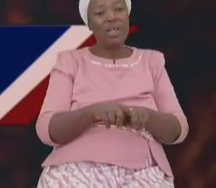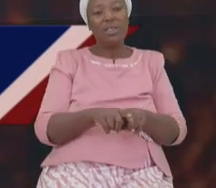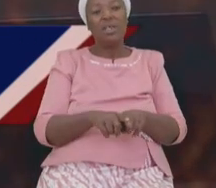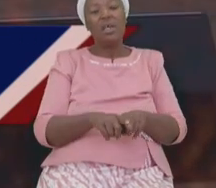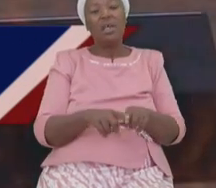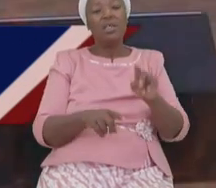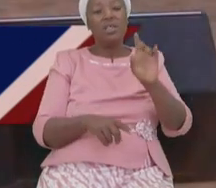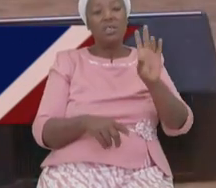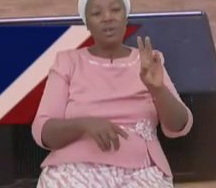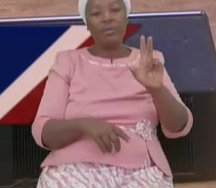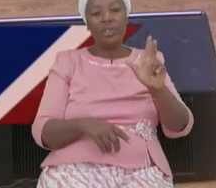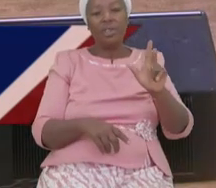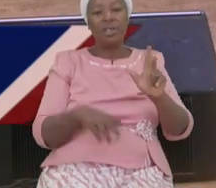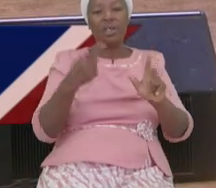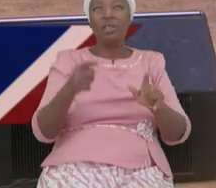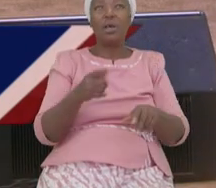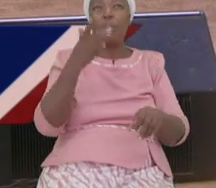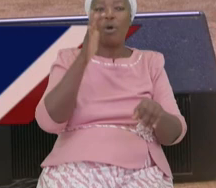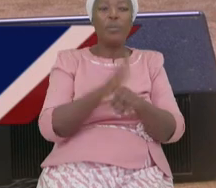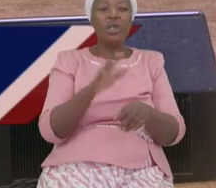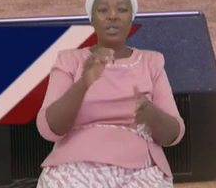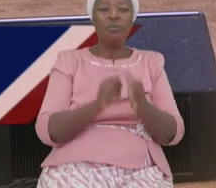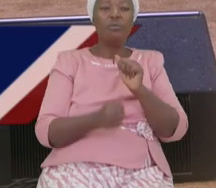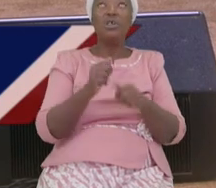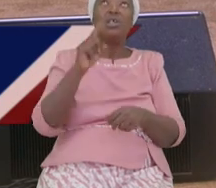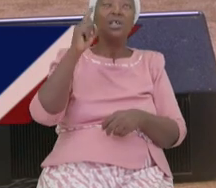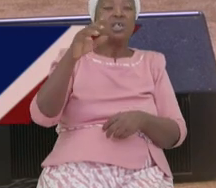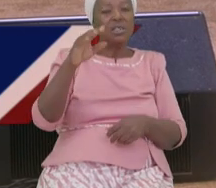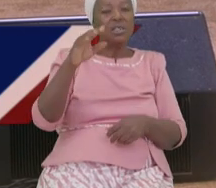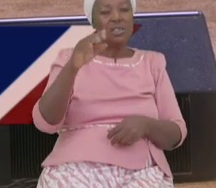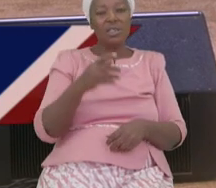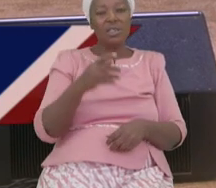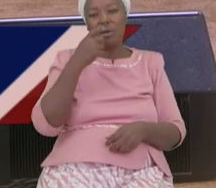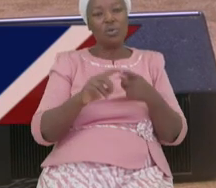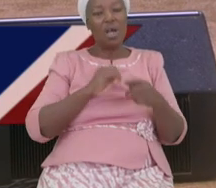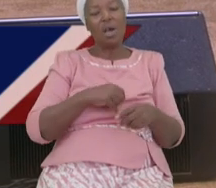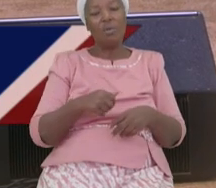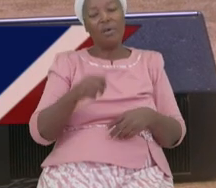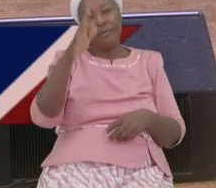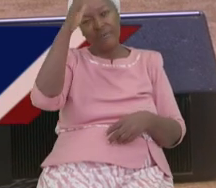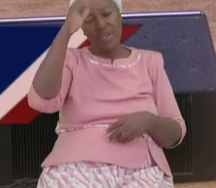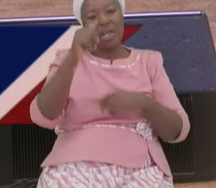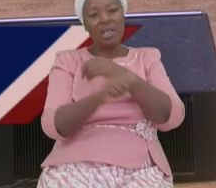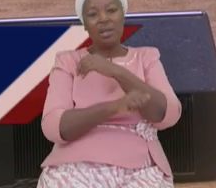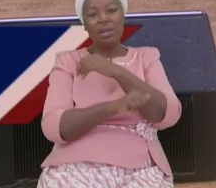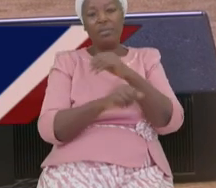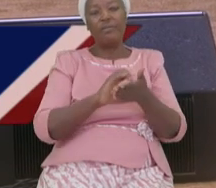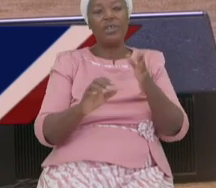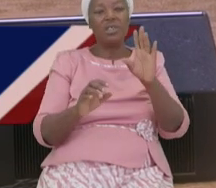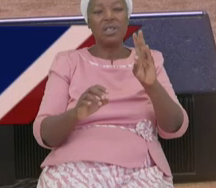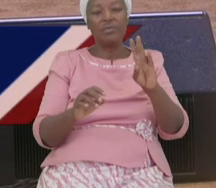swore to our father Abraham. 74, it says that he will grant unto